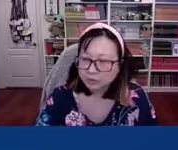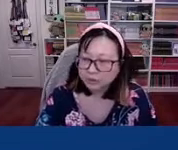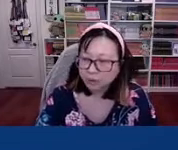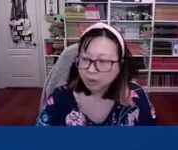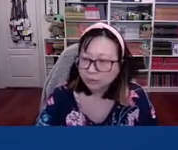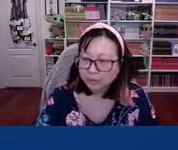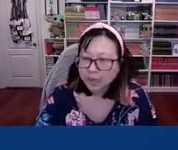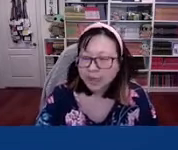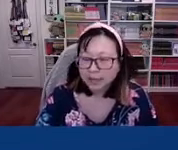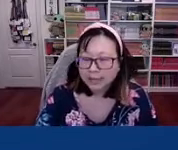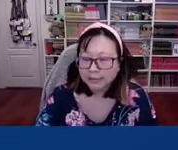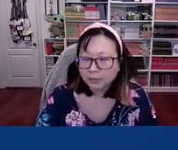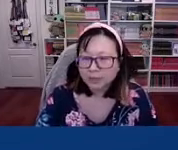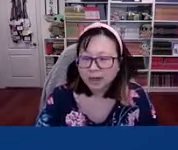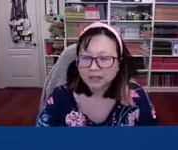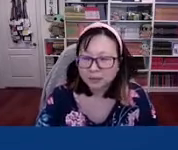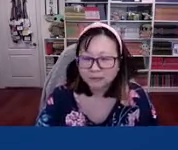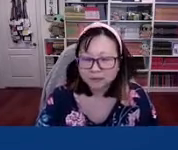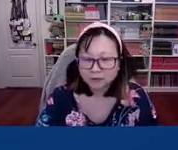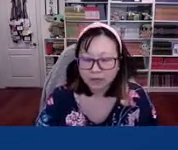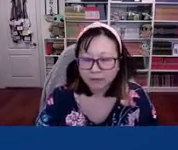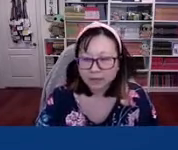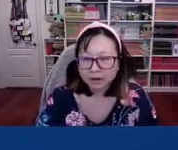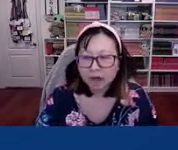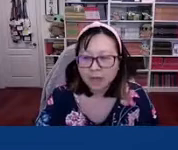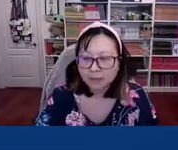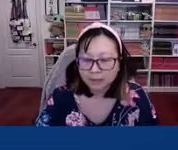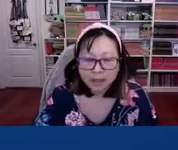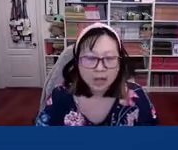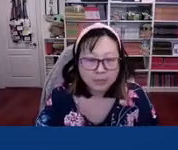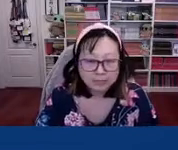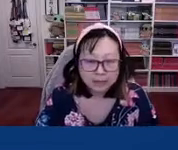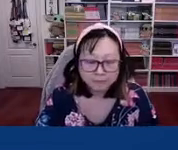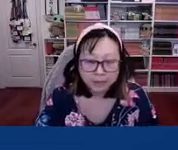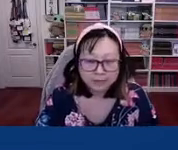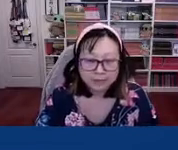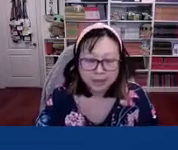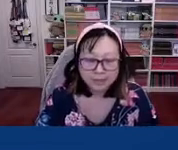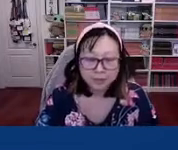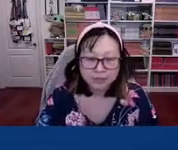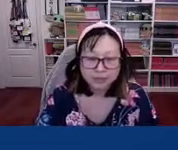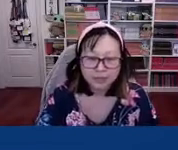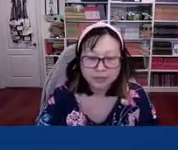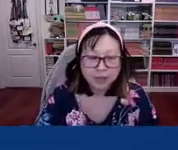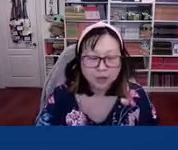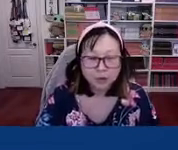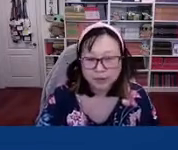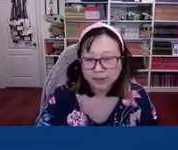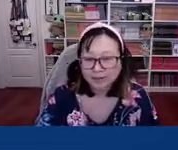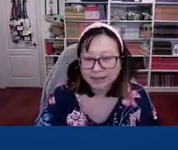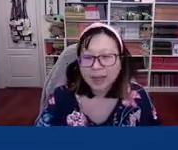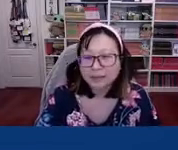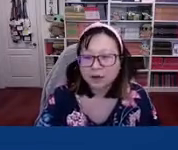History Month programming, and we will also be featuring him at our upcoming APITA conference addressing